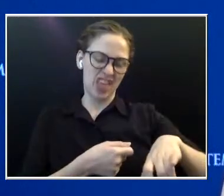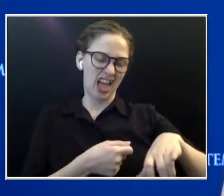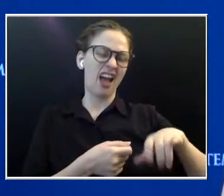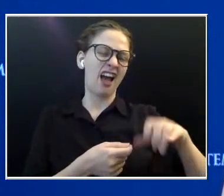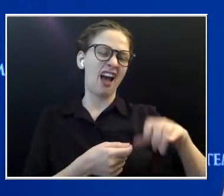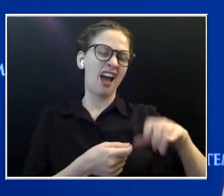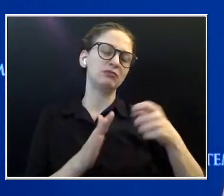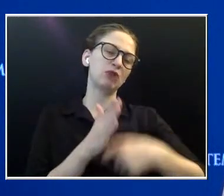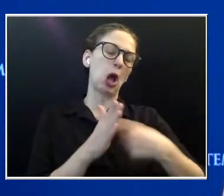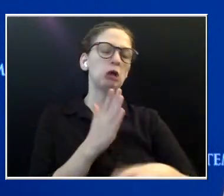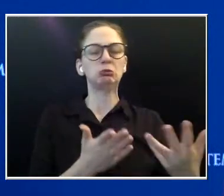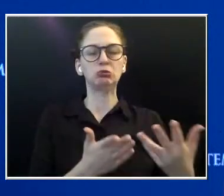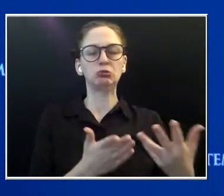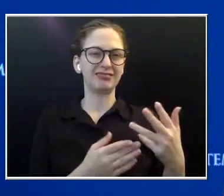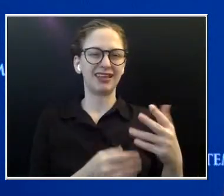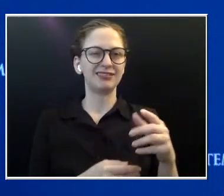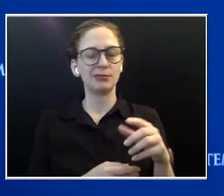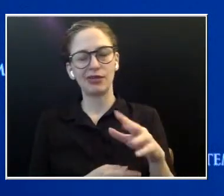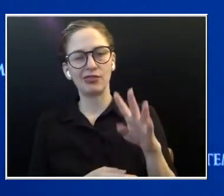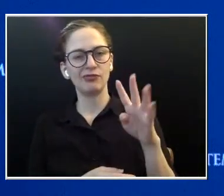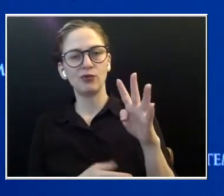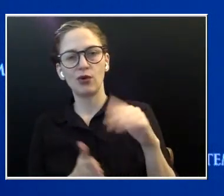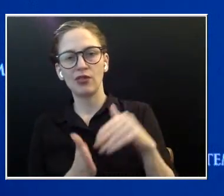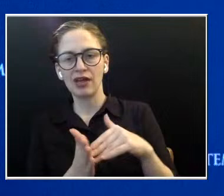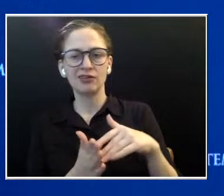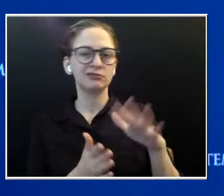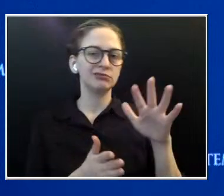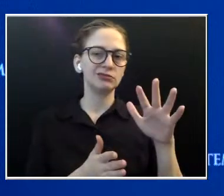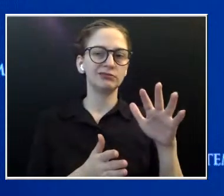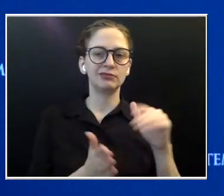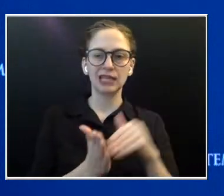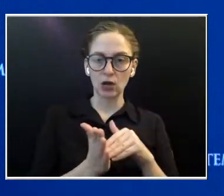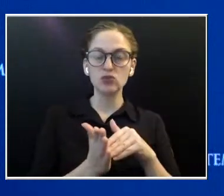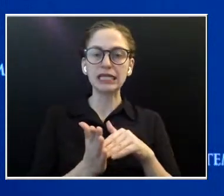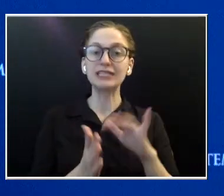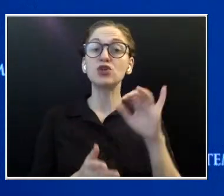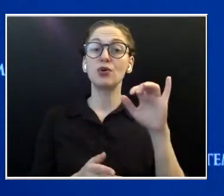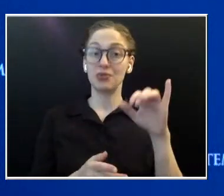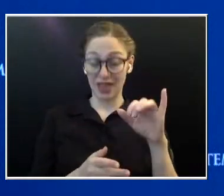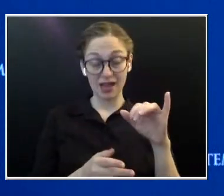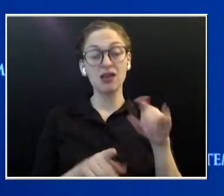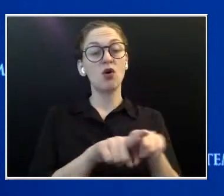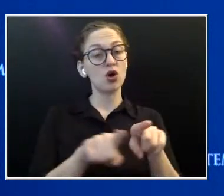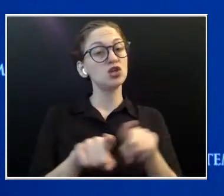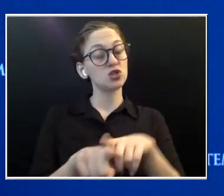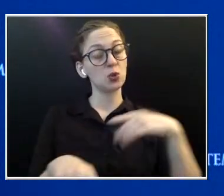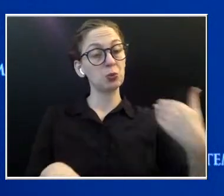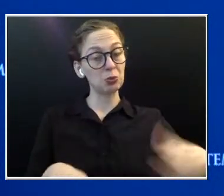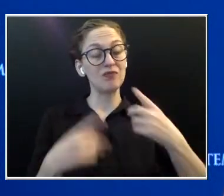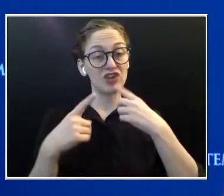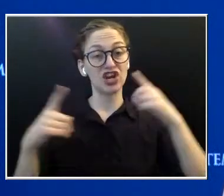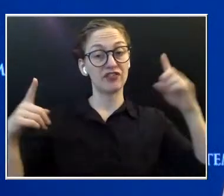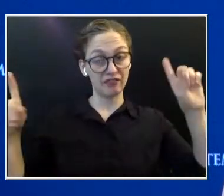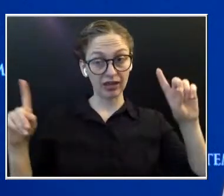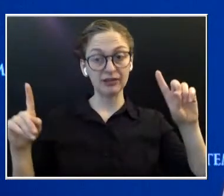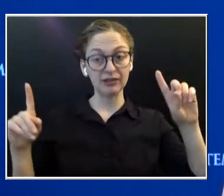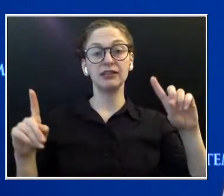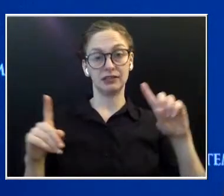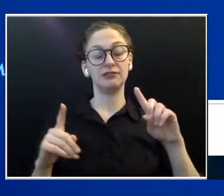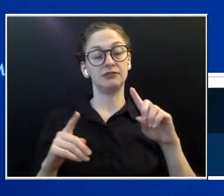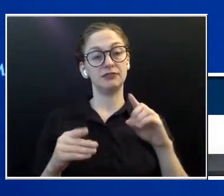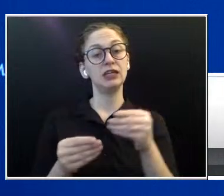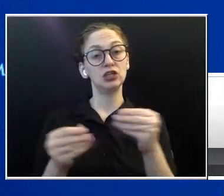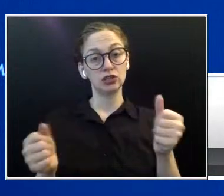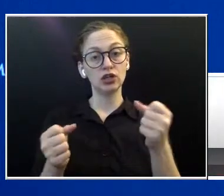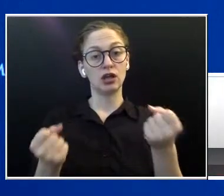and the majority of those patients being cured of their disease long term. And so